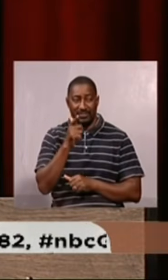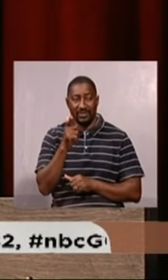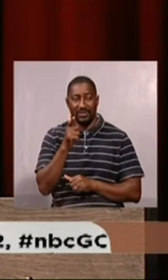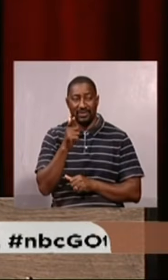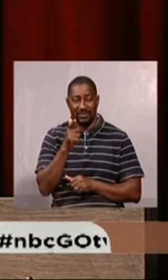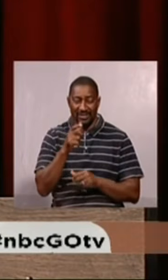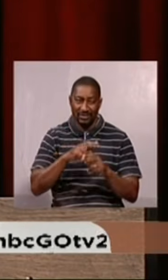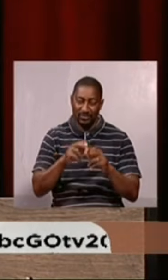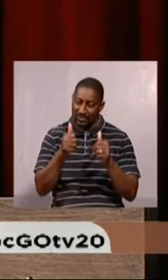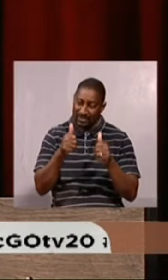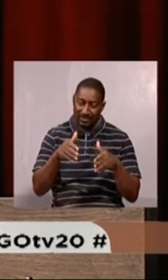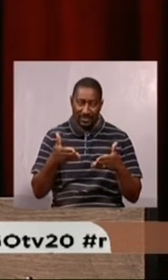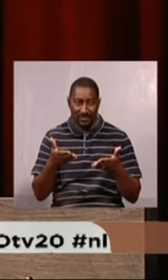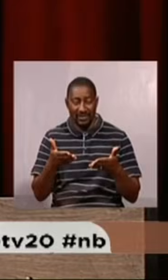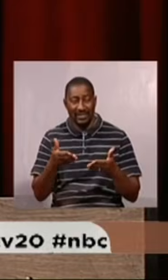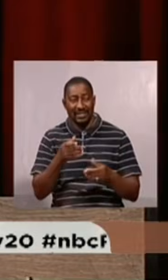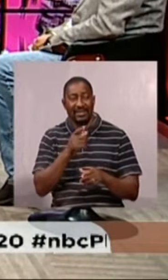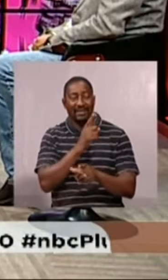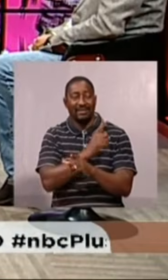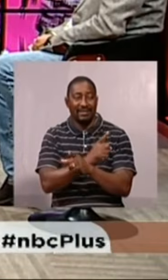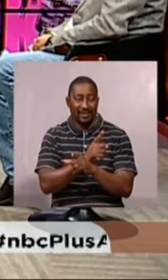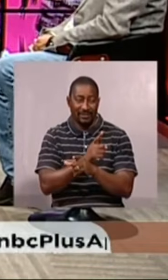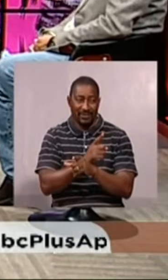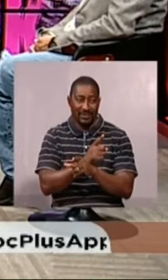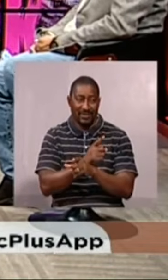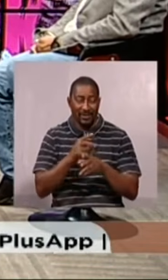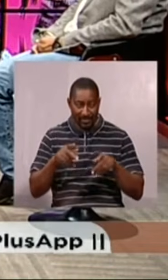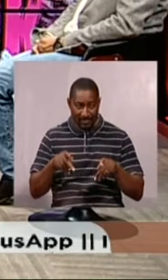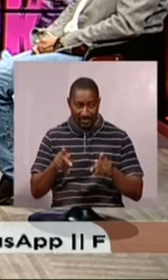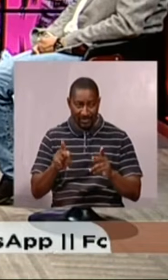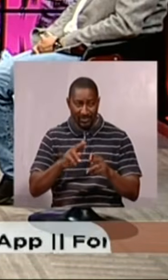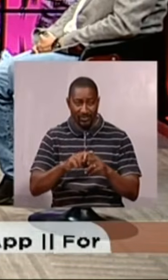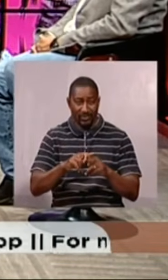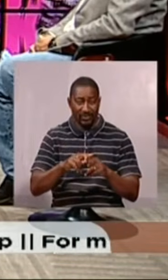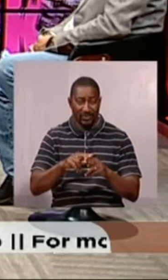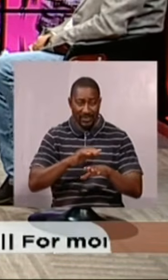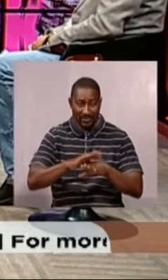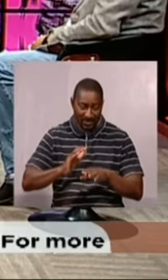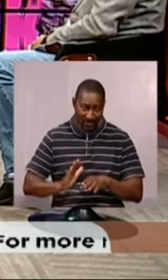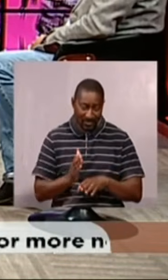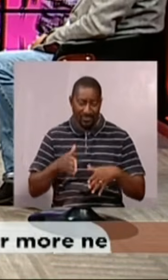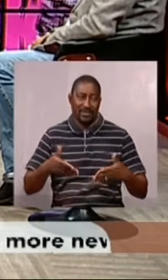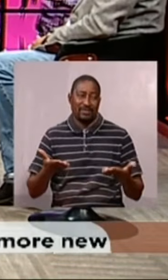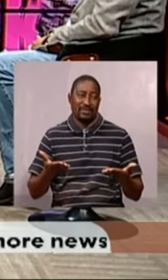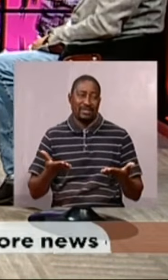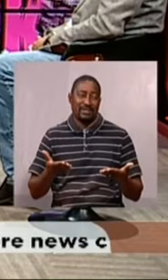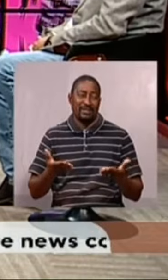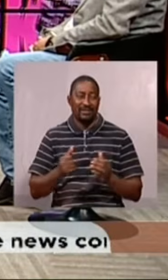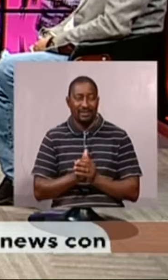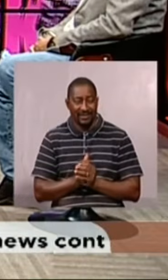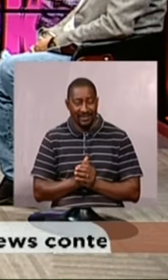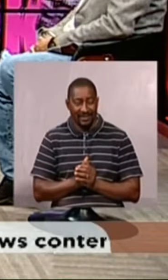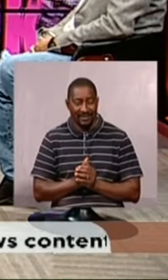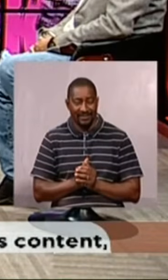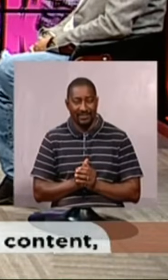properly used? Is the government allowing the free use of these platforms? Talk to us about that. But and also, like,